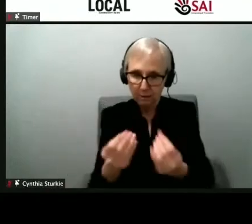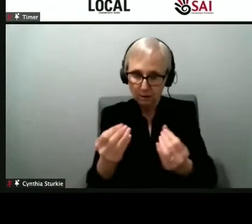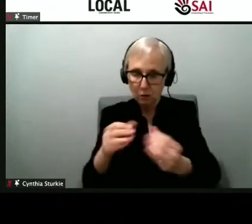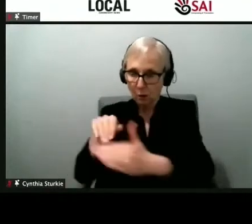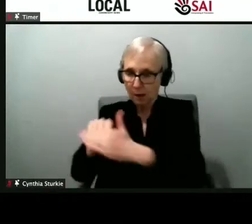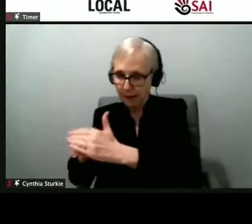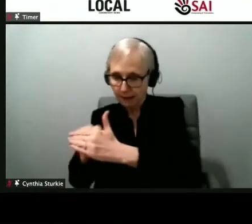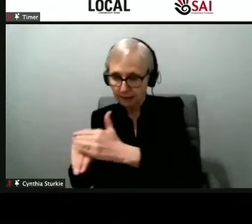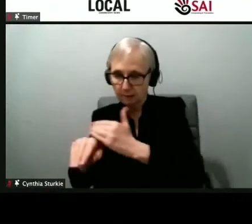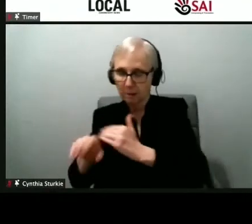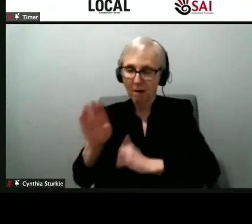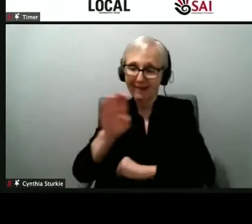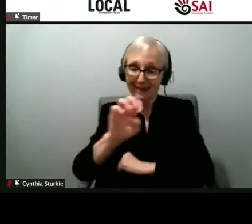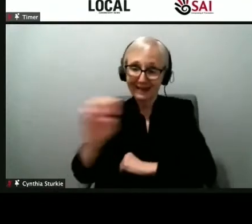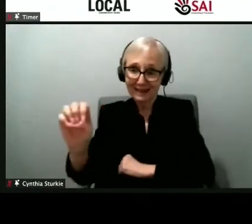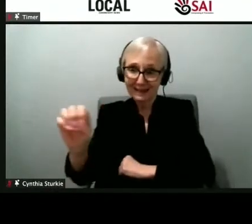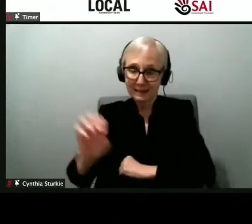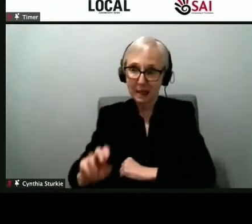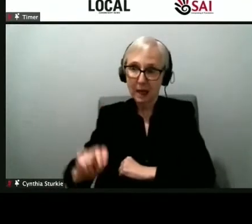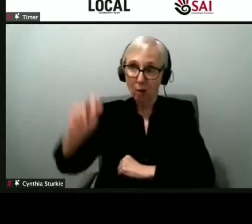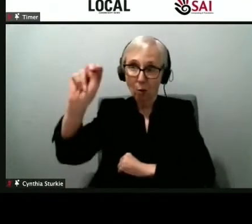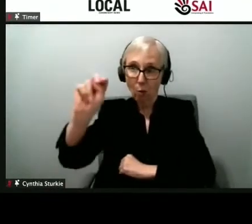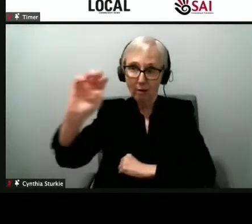and the Northeast. Thank you.